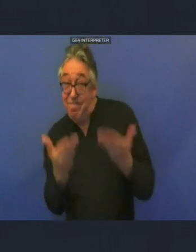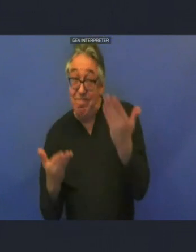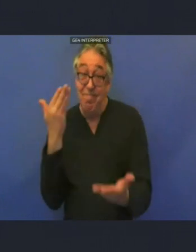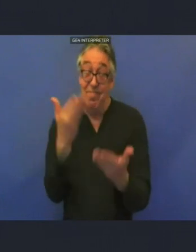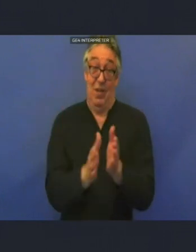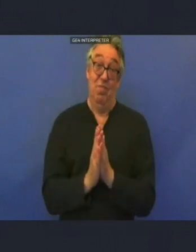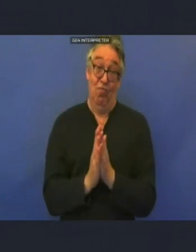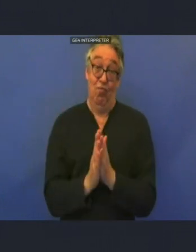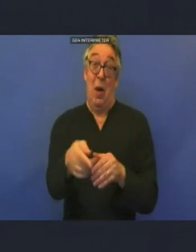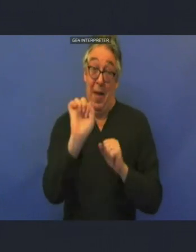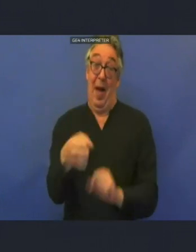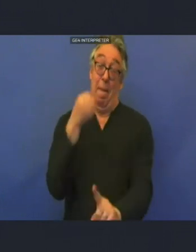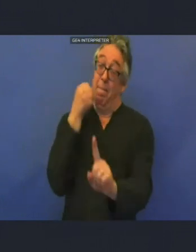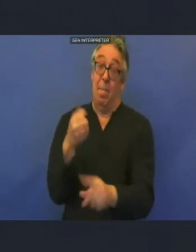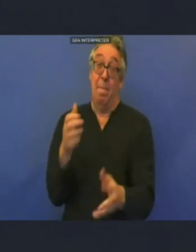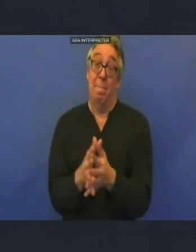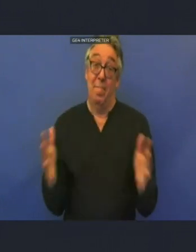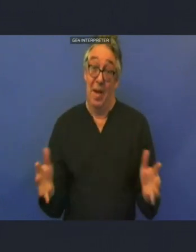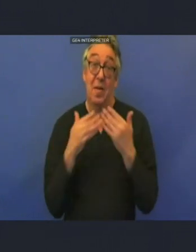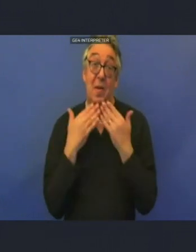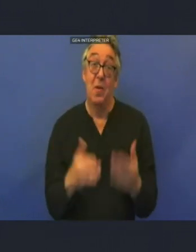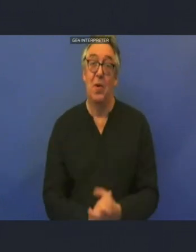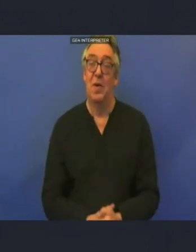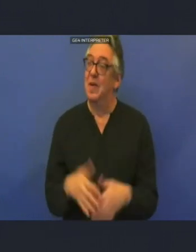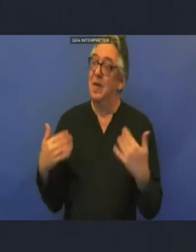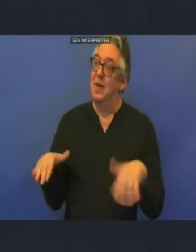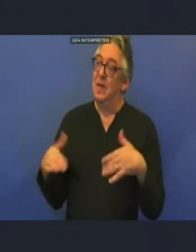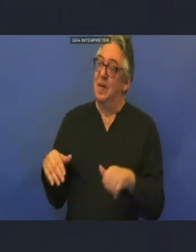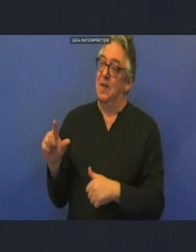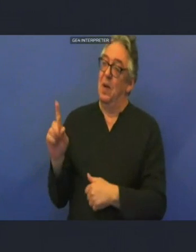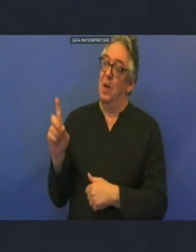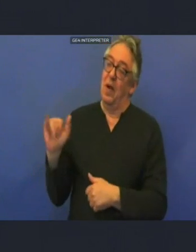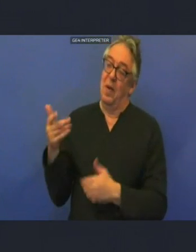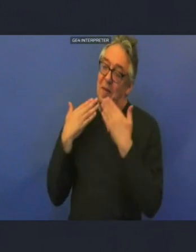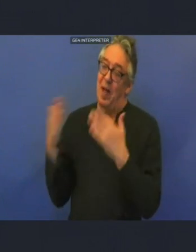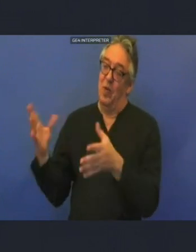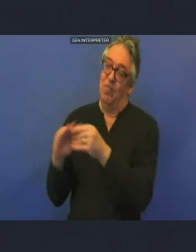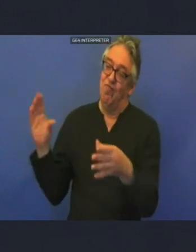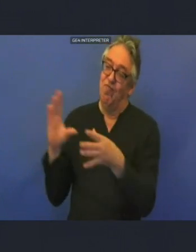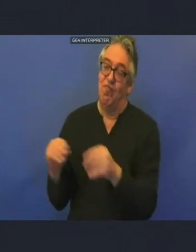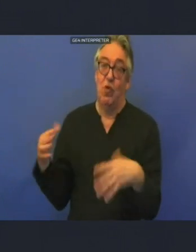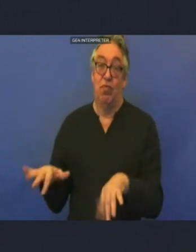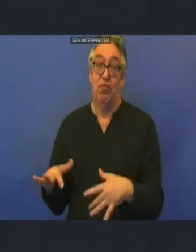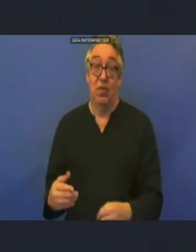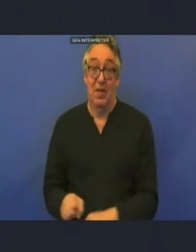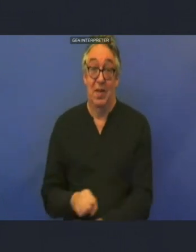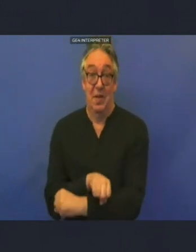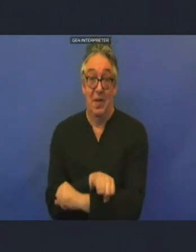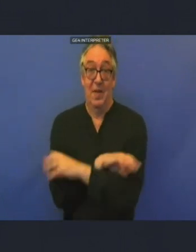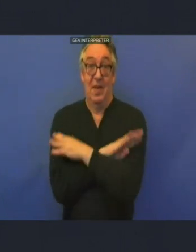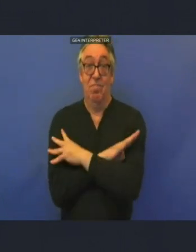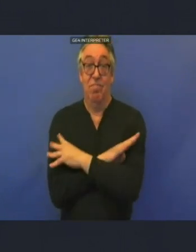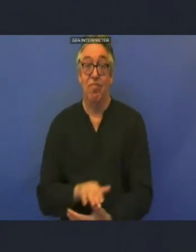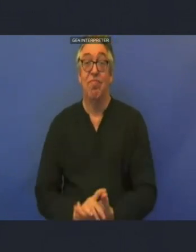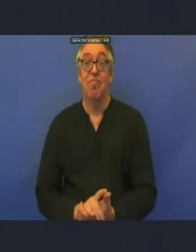Thank you for sharing your story, Gloria. That's very impressive, and it's very impressive to see, and